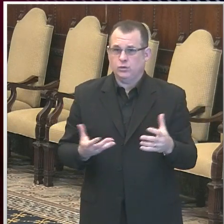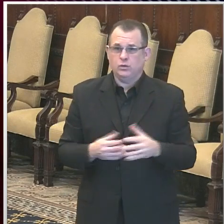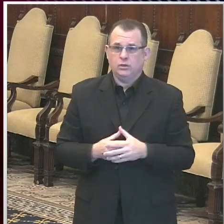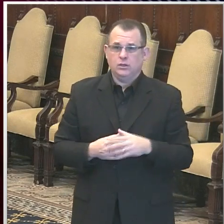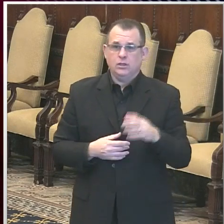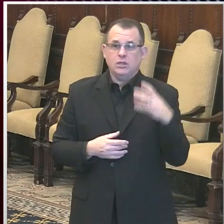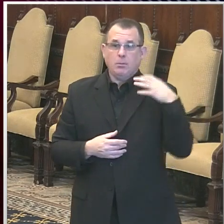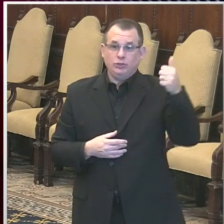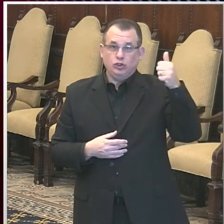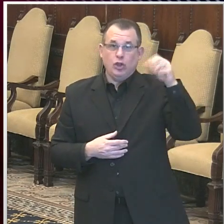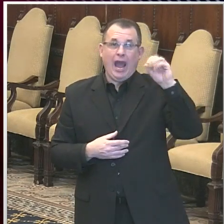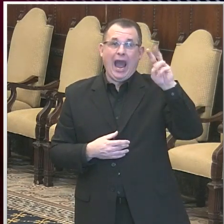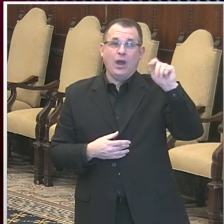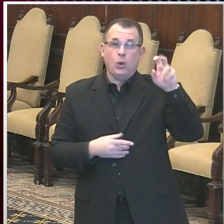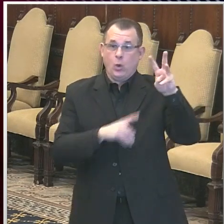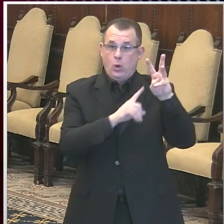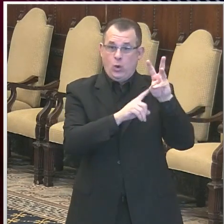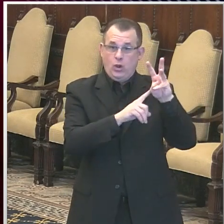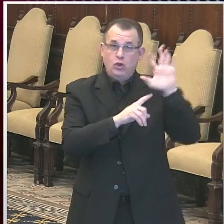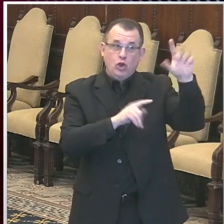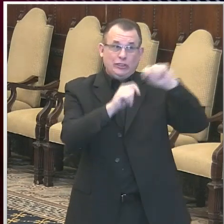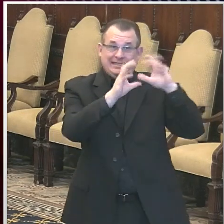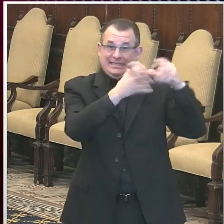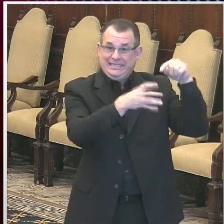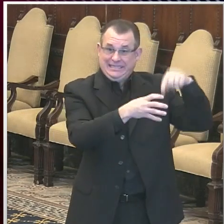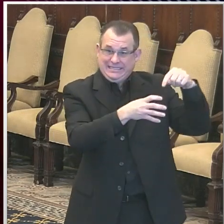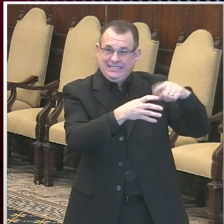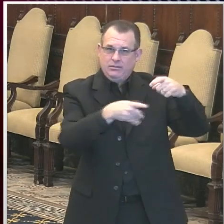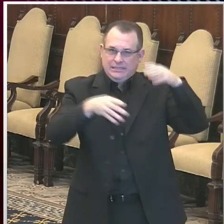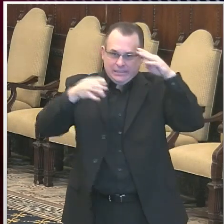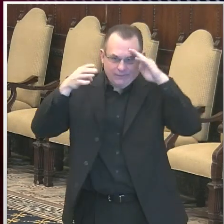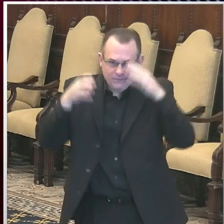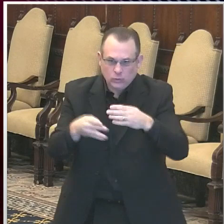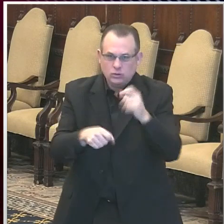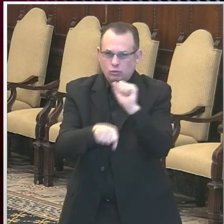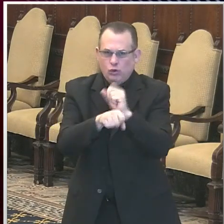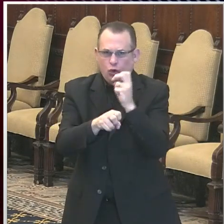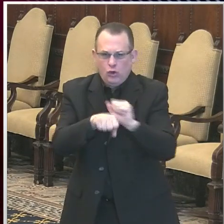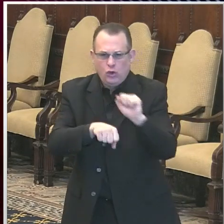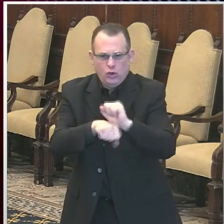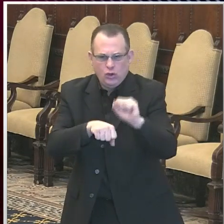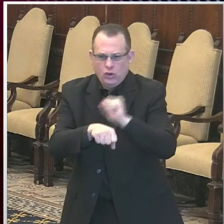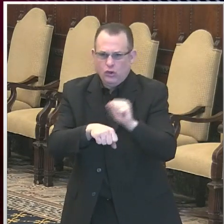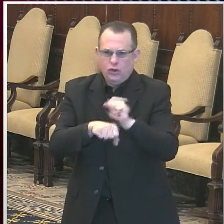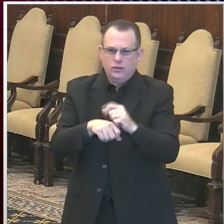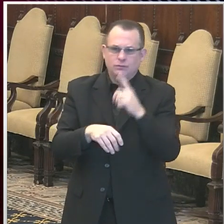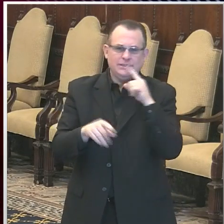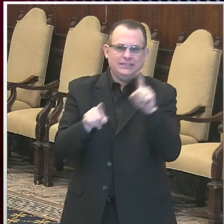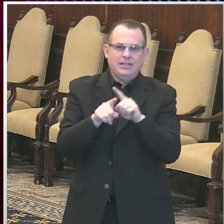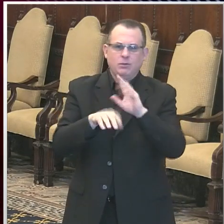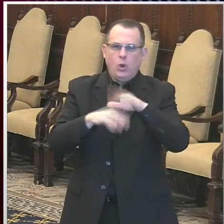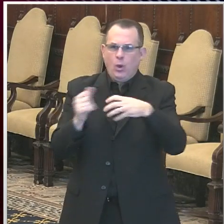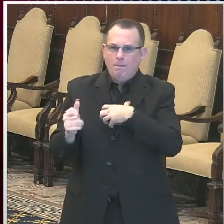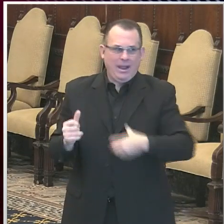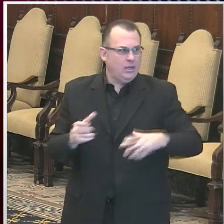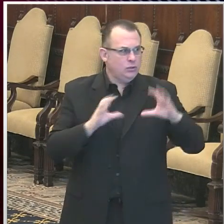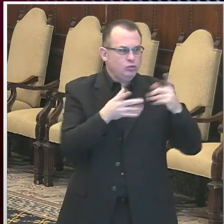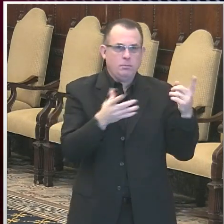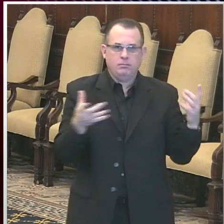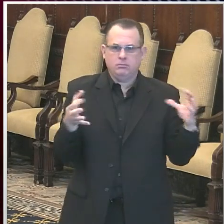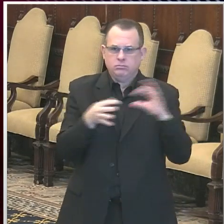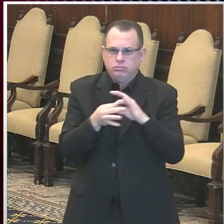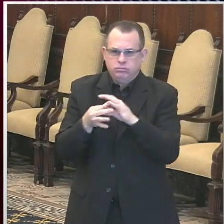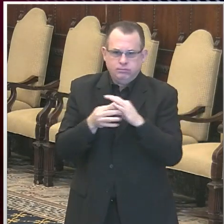entire leadership team, the entire department are focused on this issue, as is the entire administration. We had an